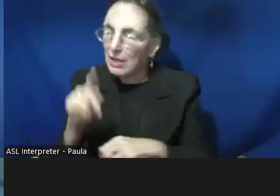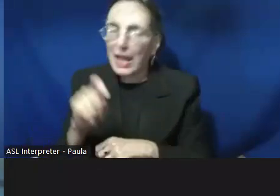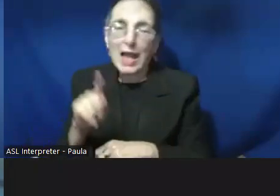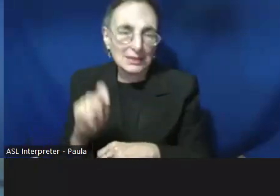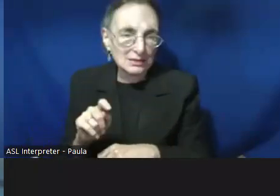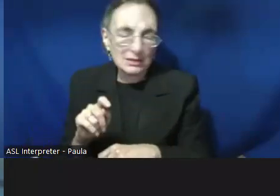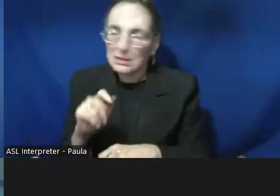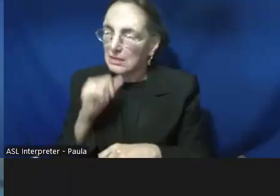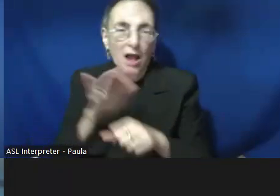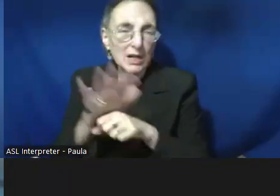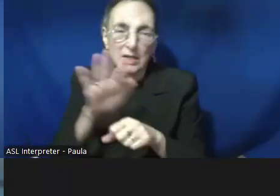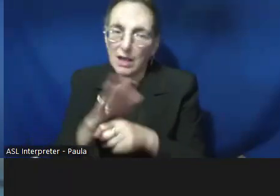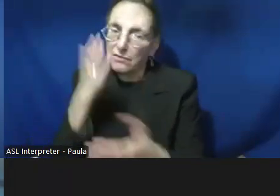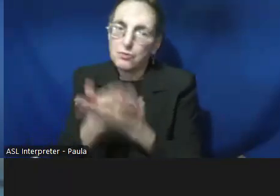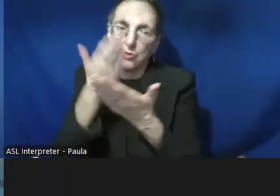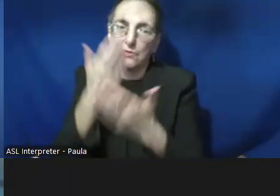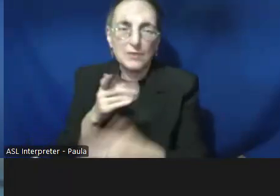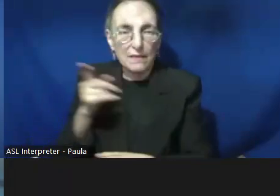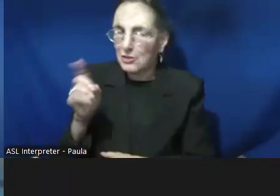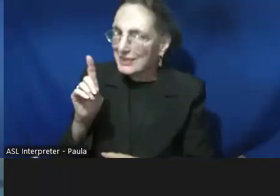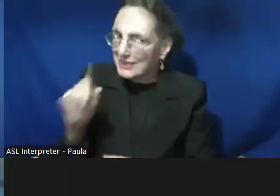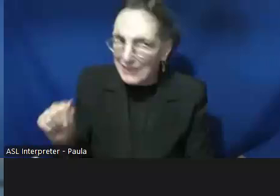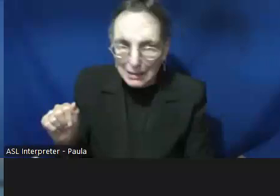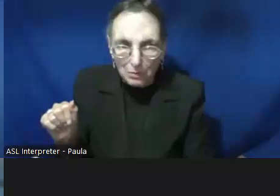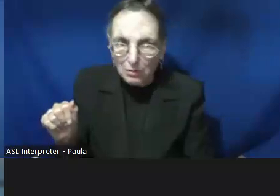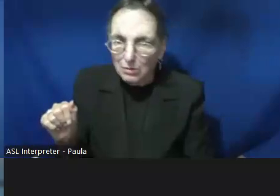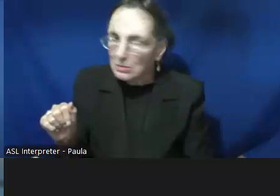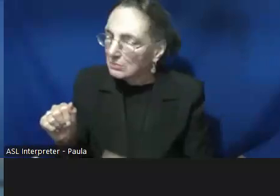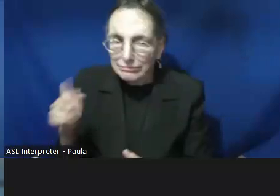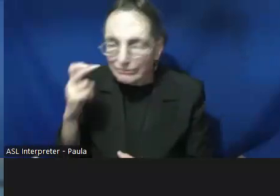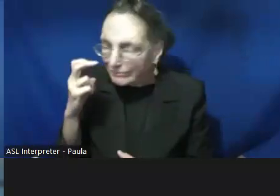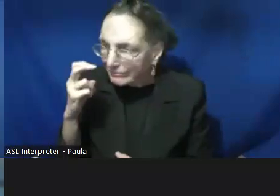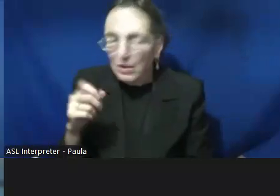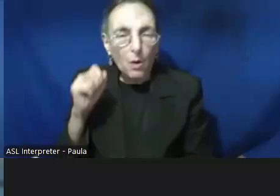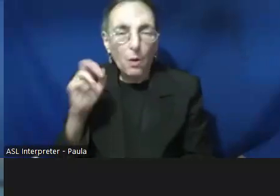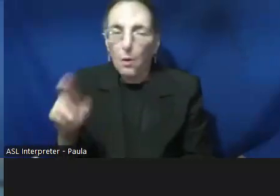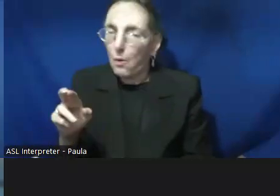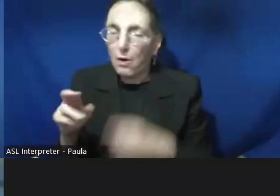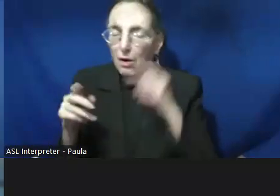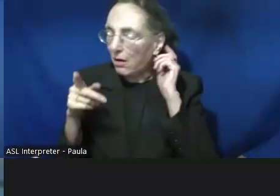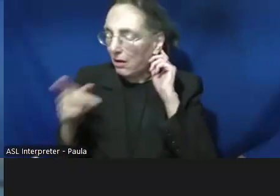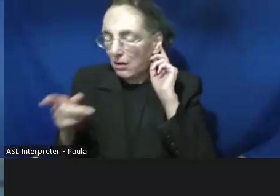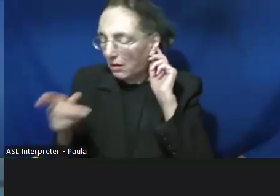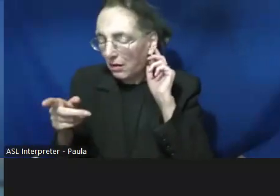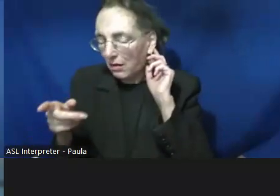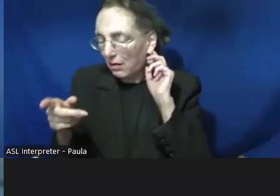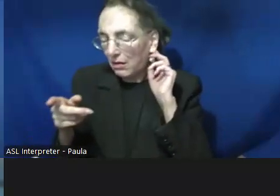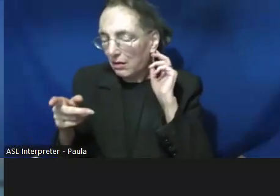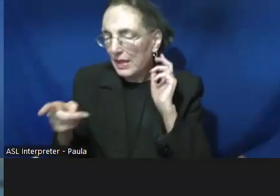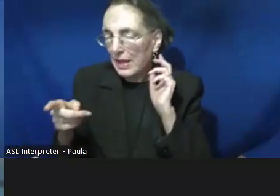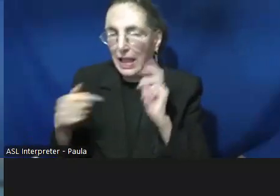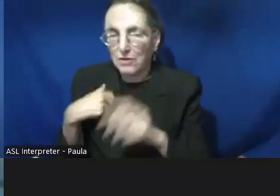hasn't been enough proof that they have a disability, or that they have a nexus between their disability and the requested